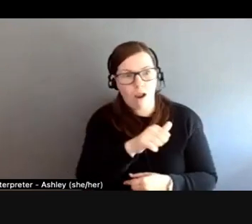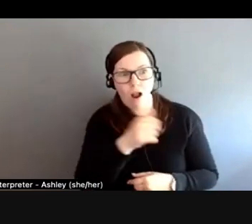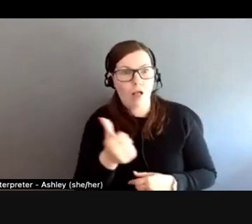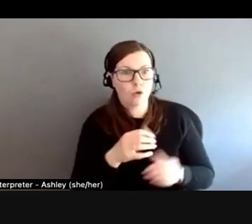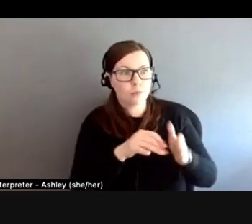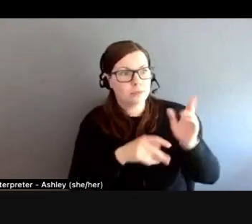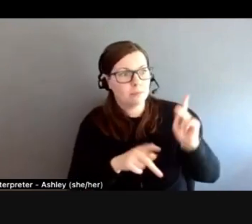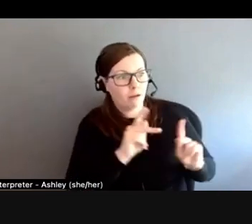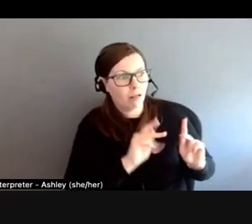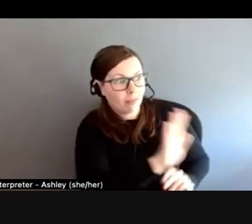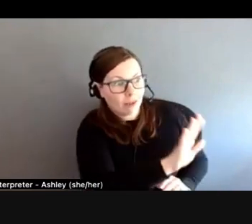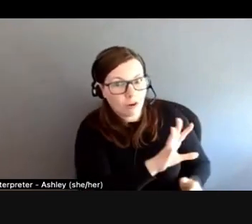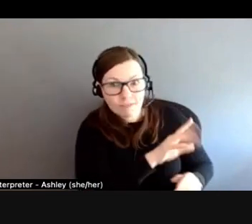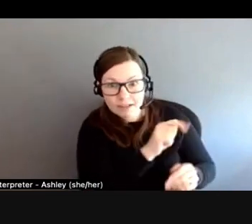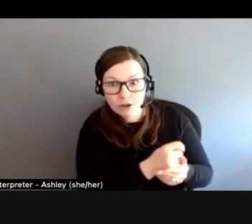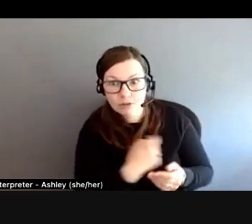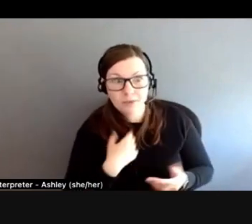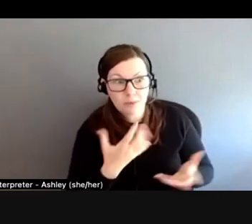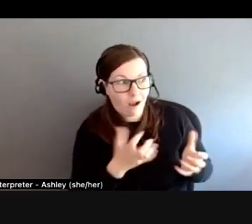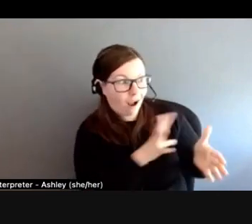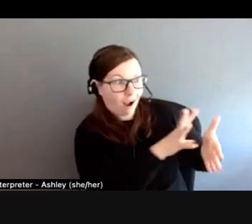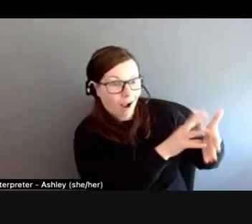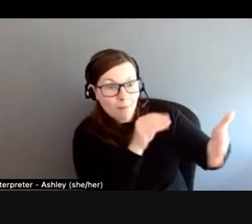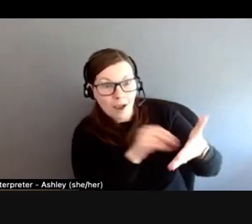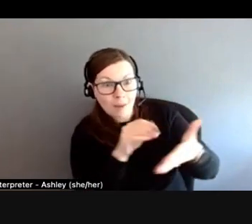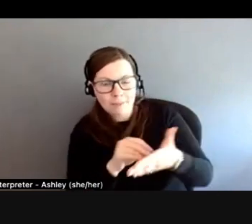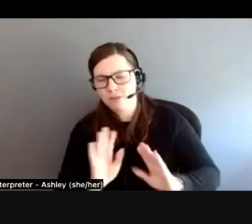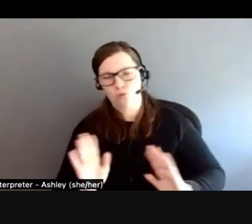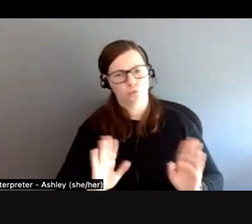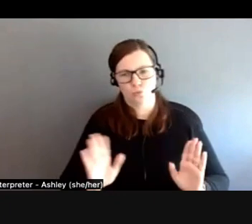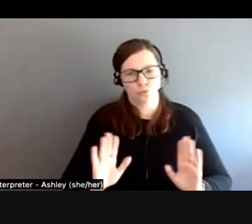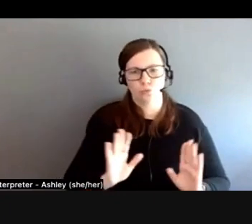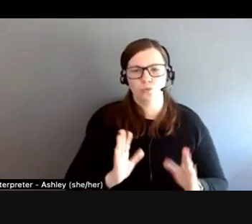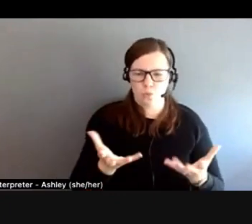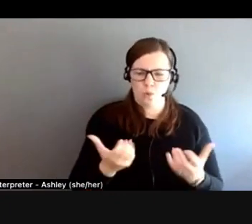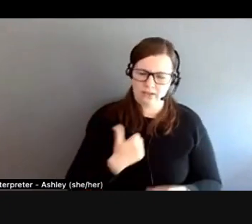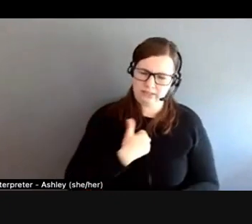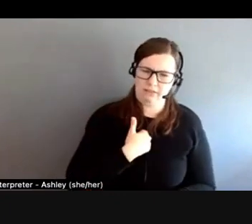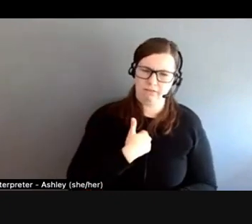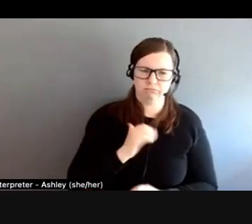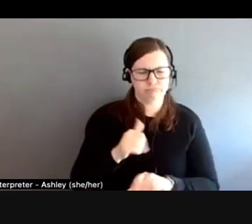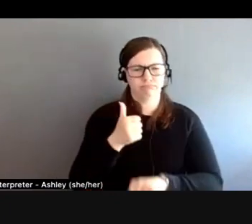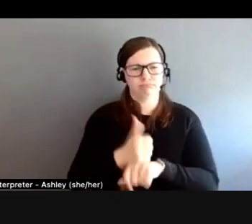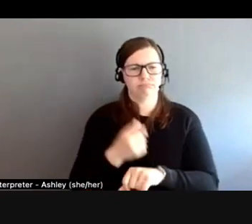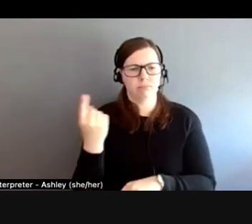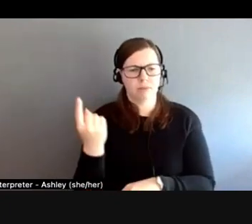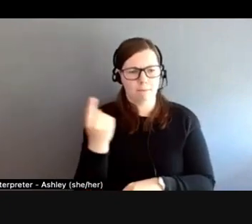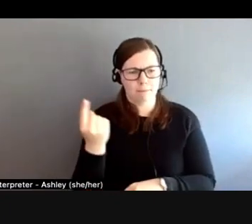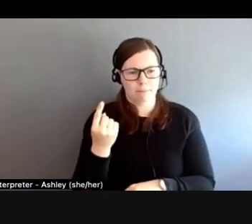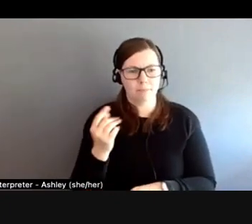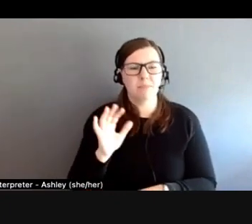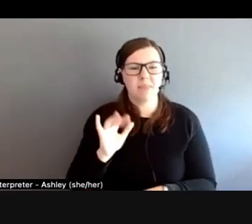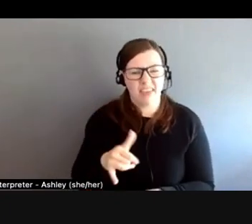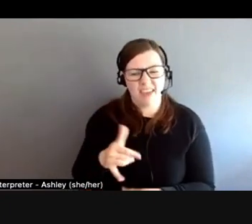want to replicate what I do, the sense of interaction that I have in my